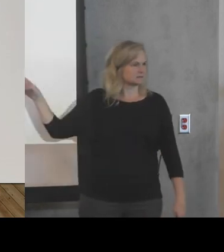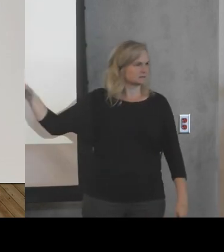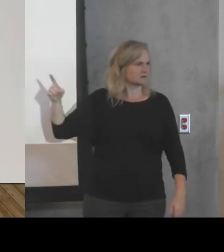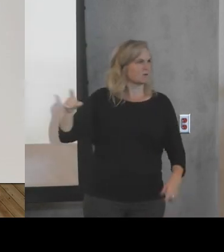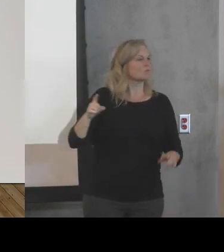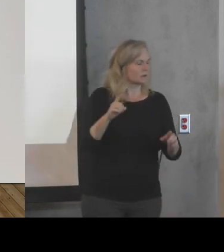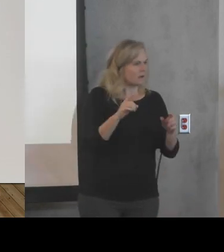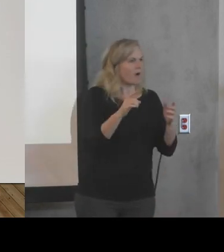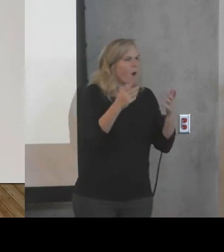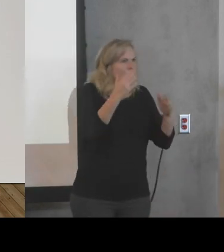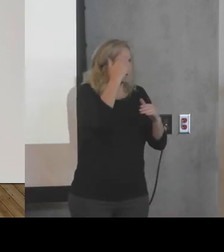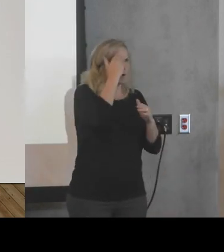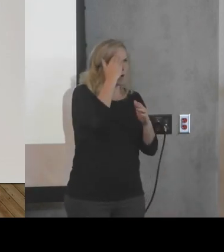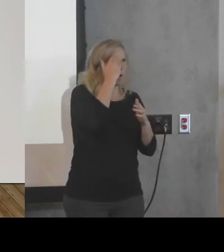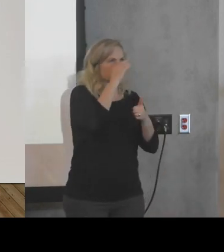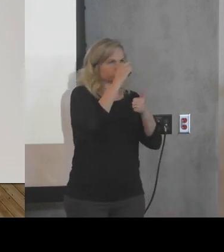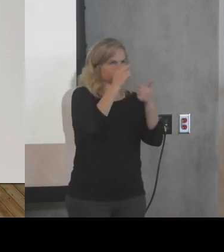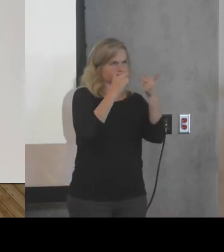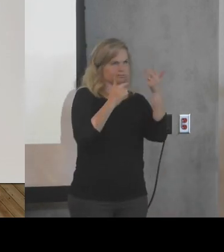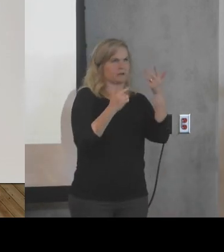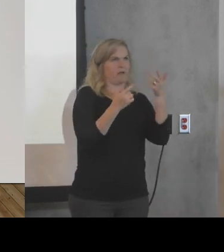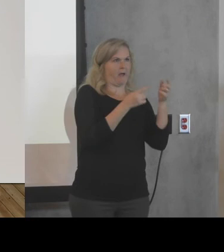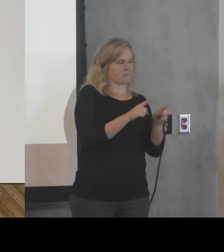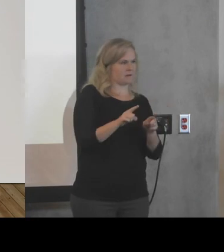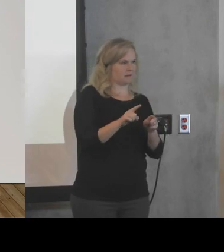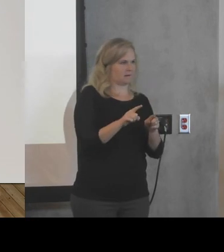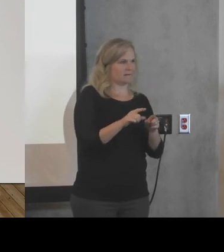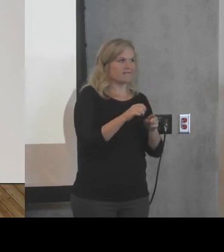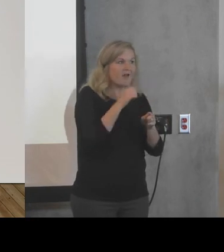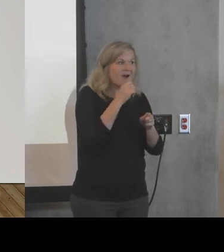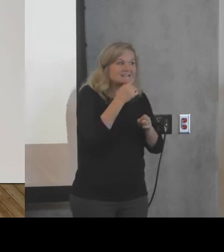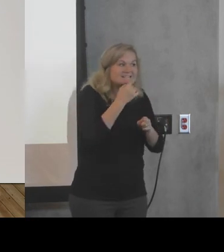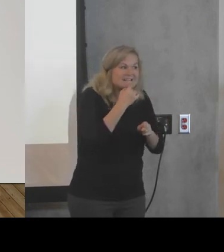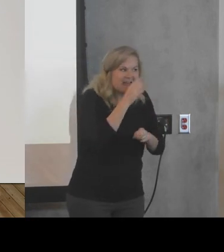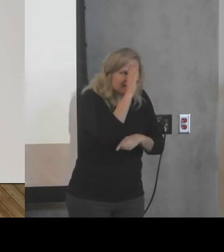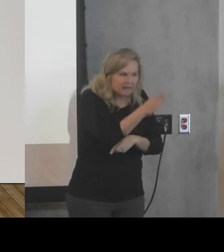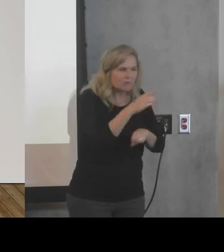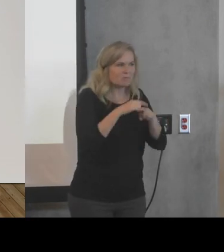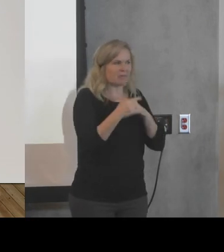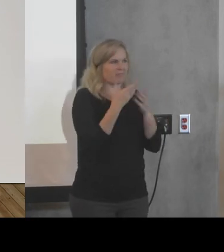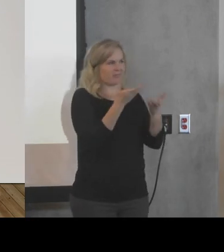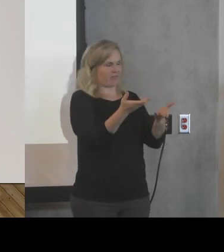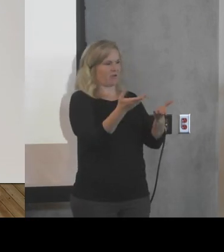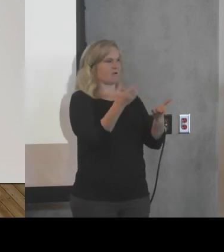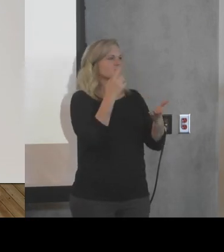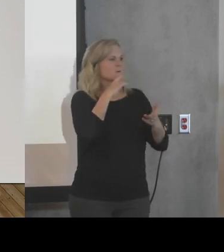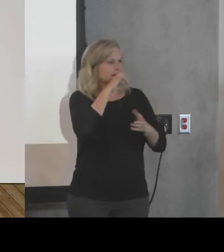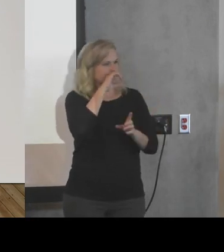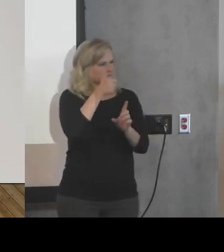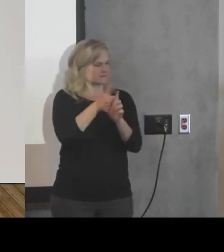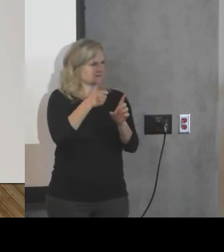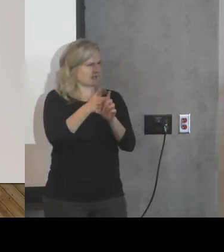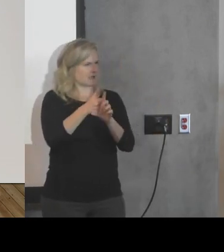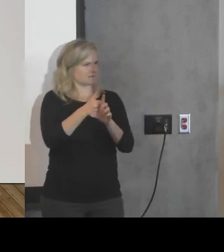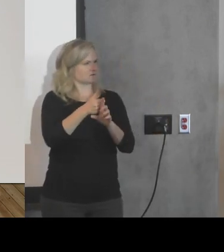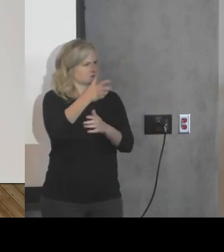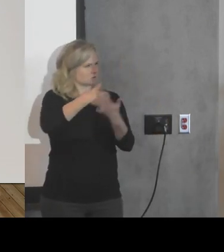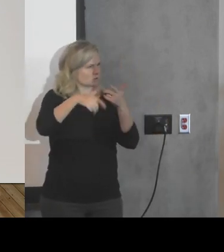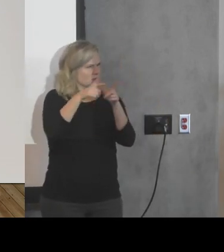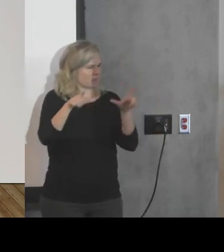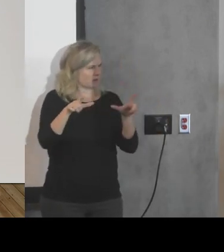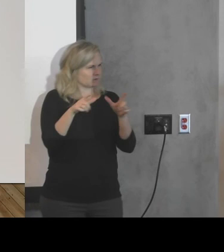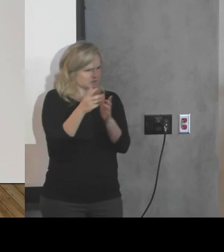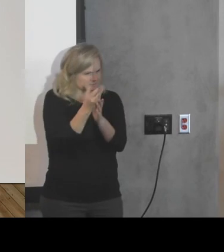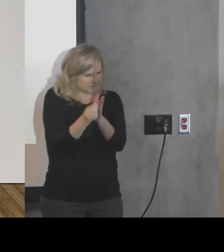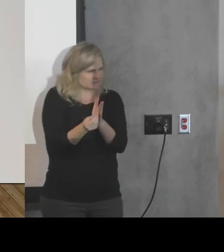this information and nobody is telling us. And for kids that have difficulty with social language, they would